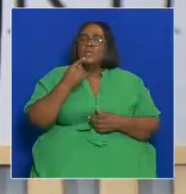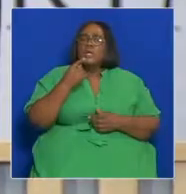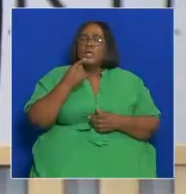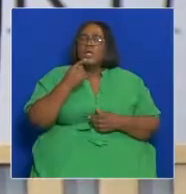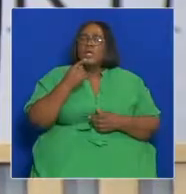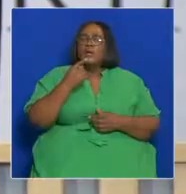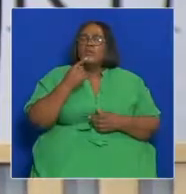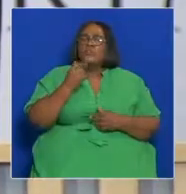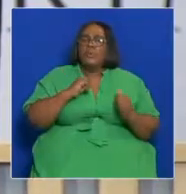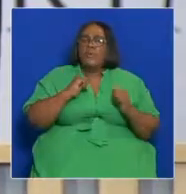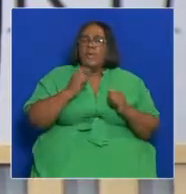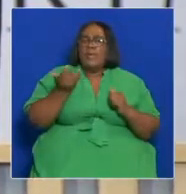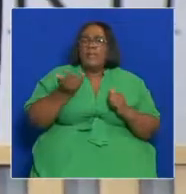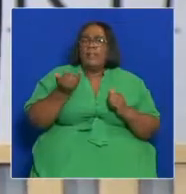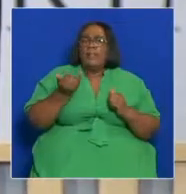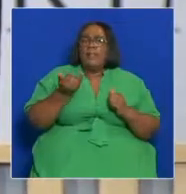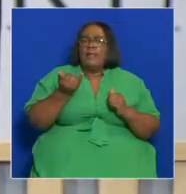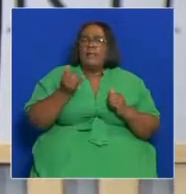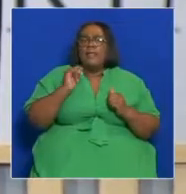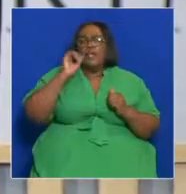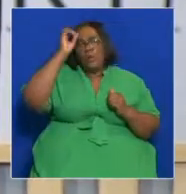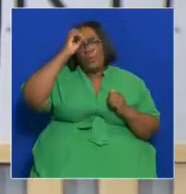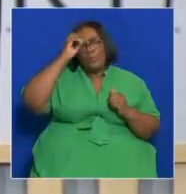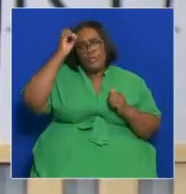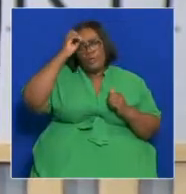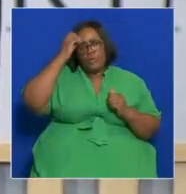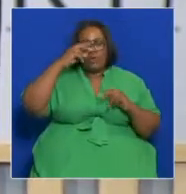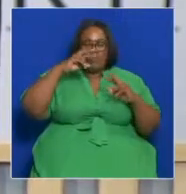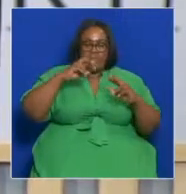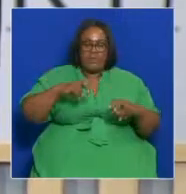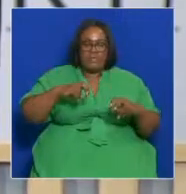the investigative approaches. So